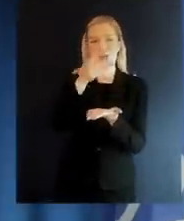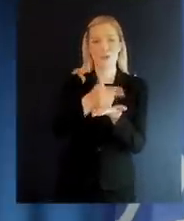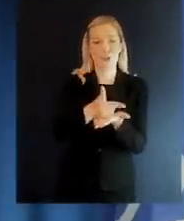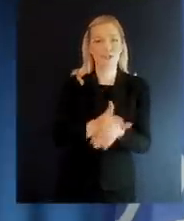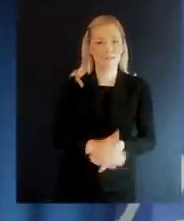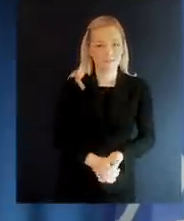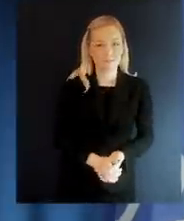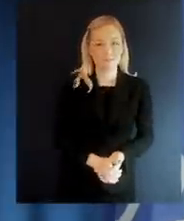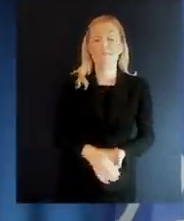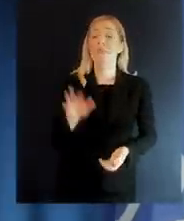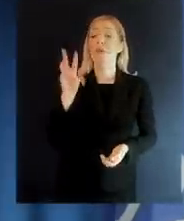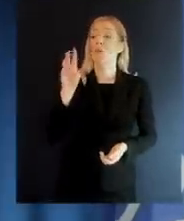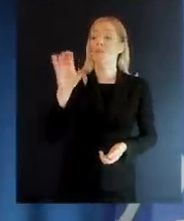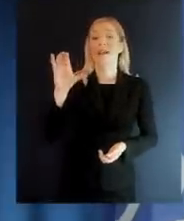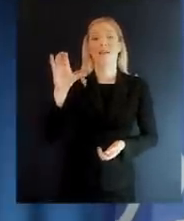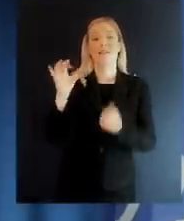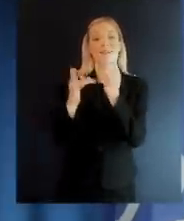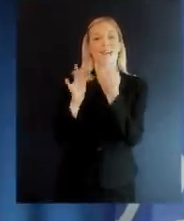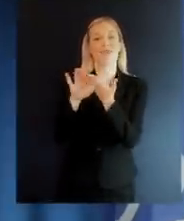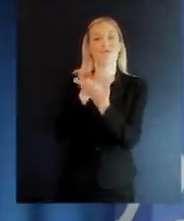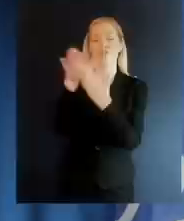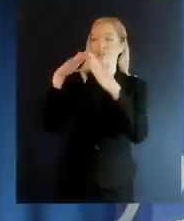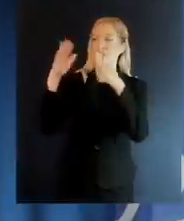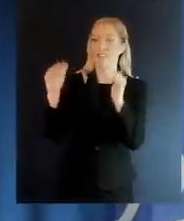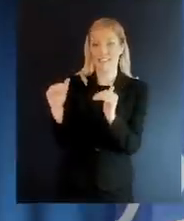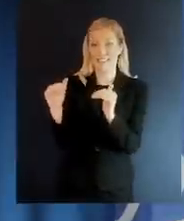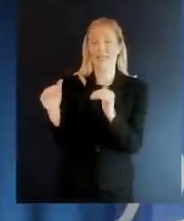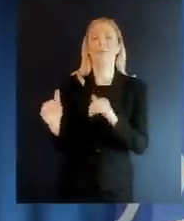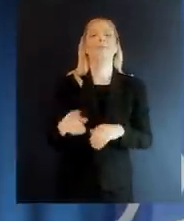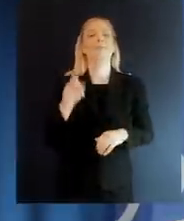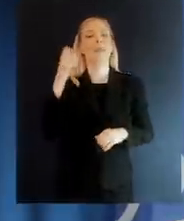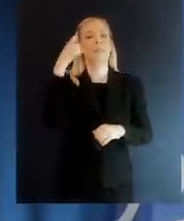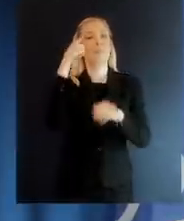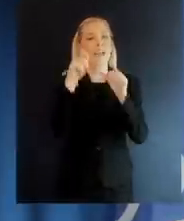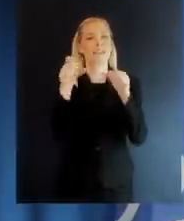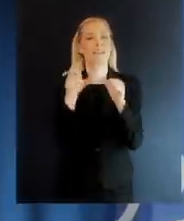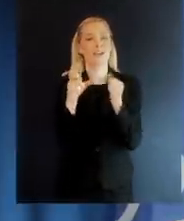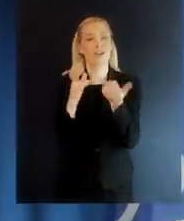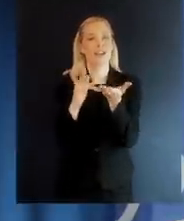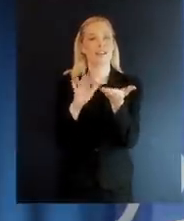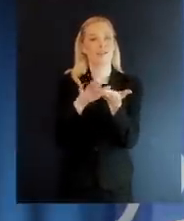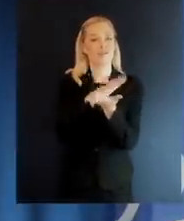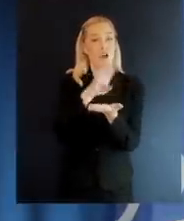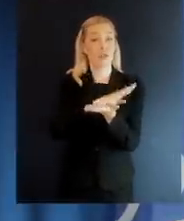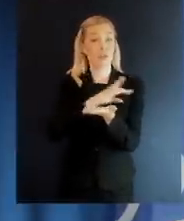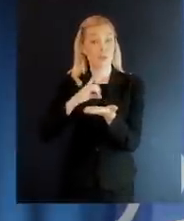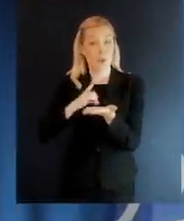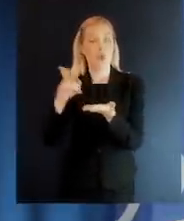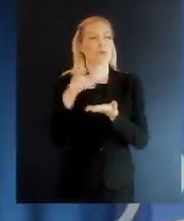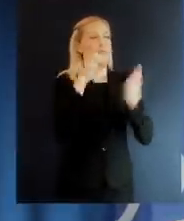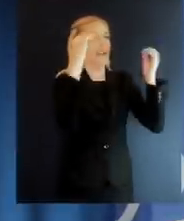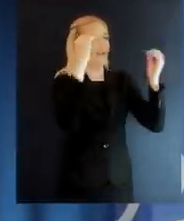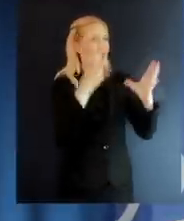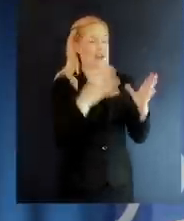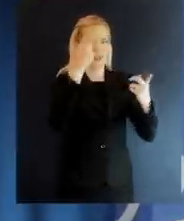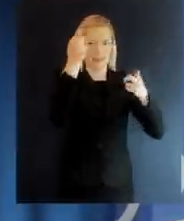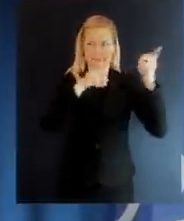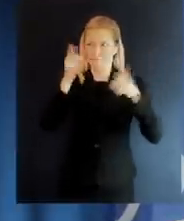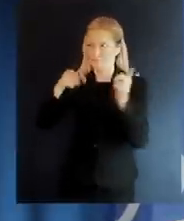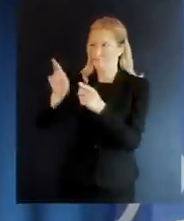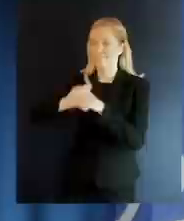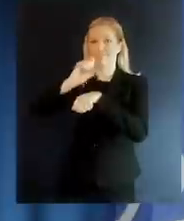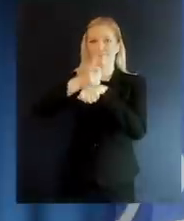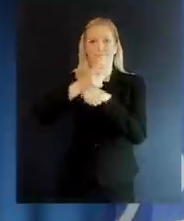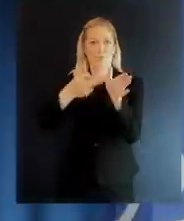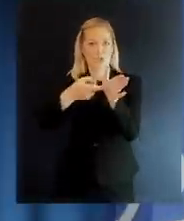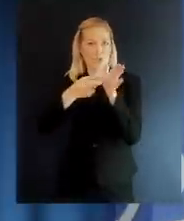have completed all the requirements set forth by the Wisconsin Technical College System Board, the Madison Area Technical College